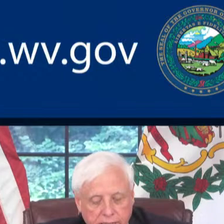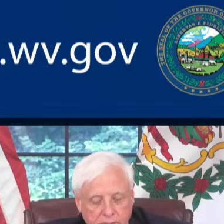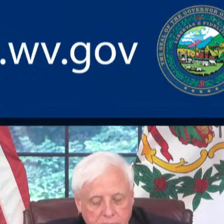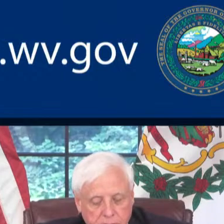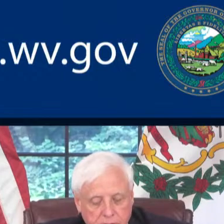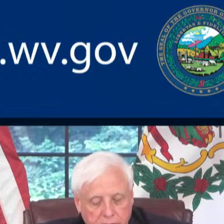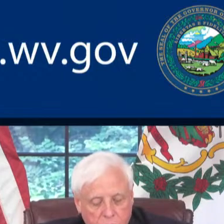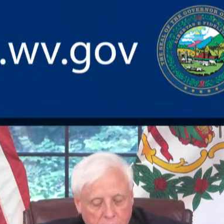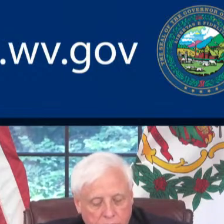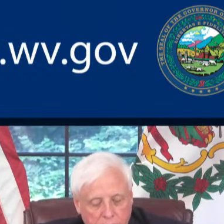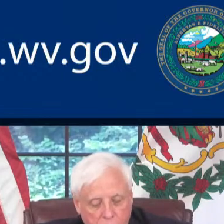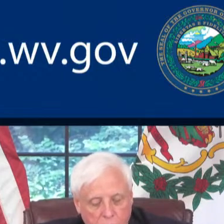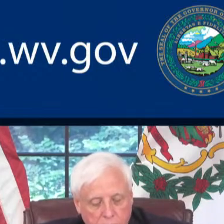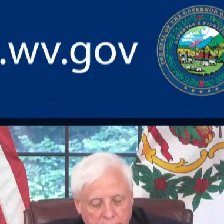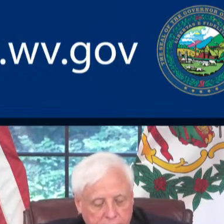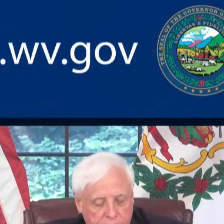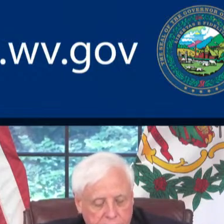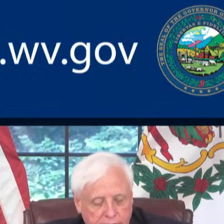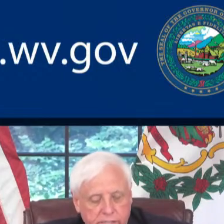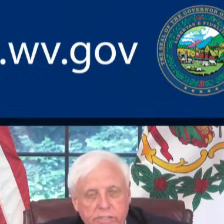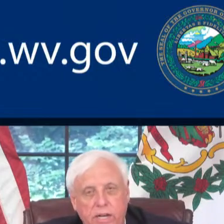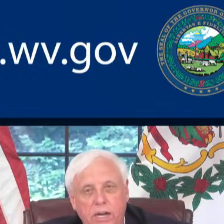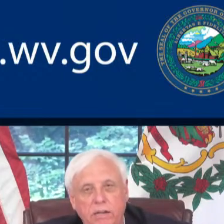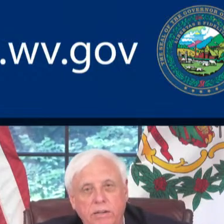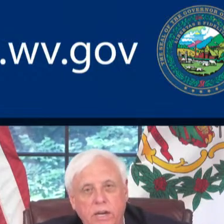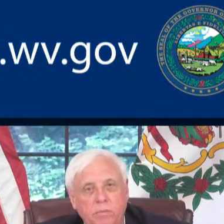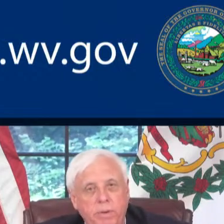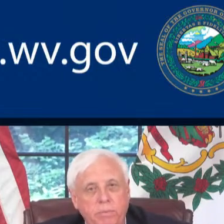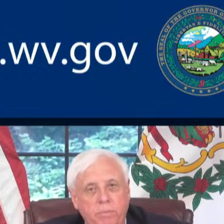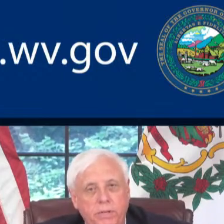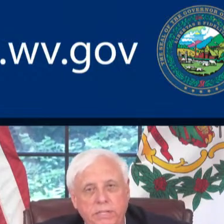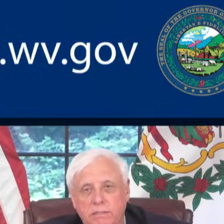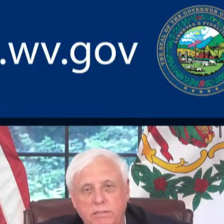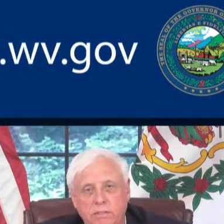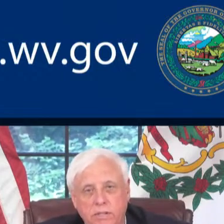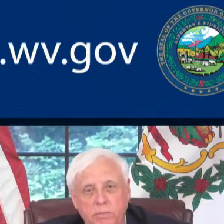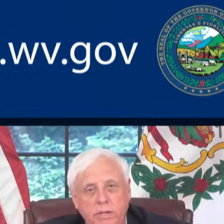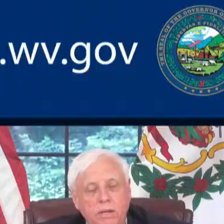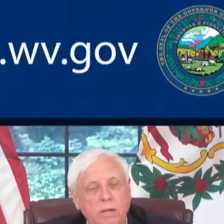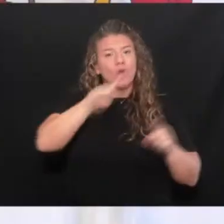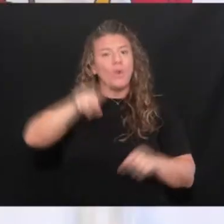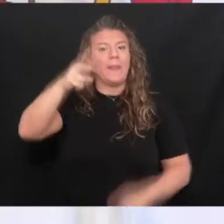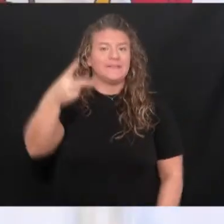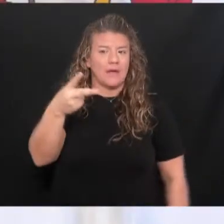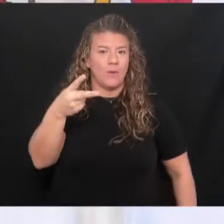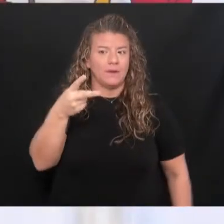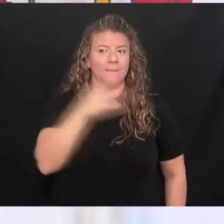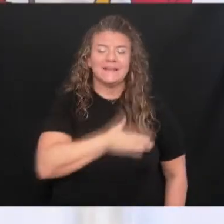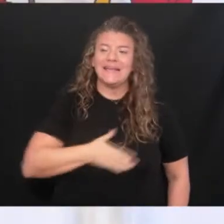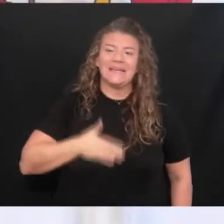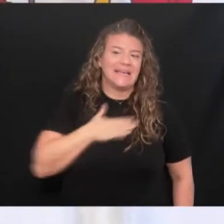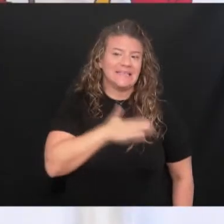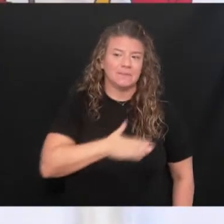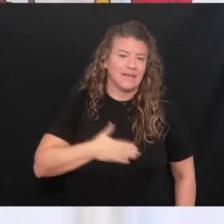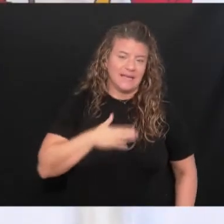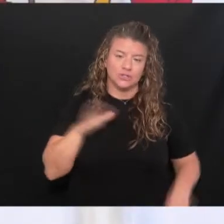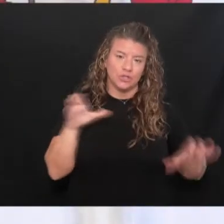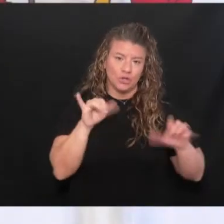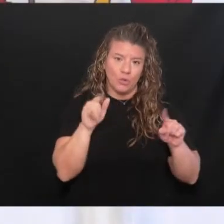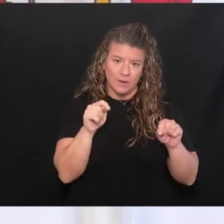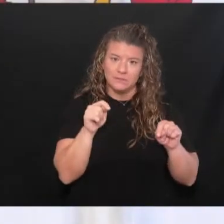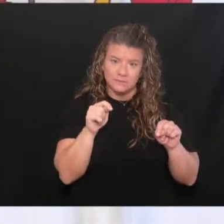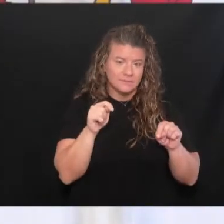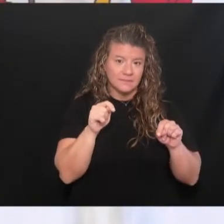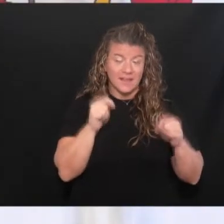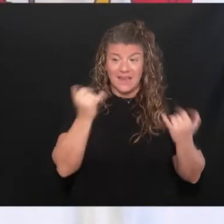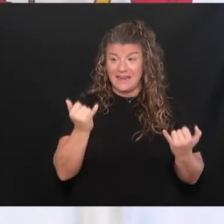Vaccine eligibility, 12 and older, get your second shot. Young people, please listen to me. Please listen to me. You're going back